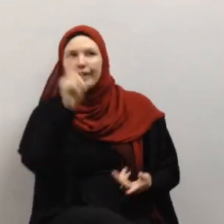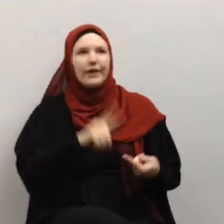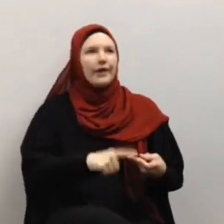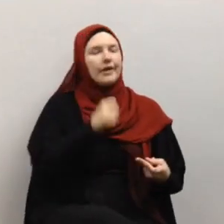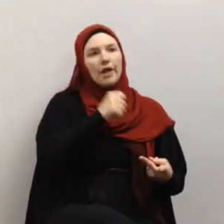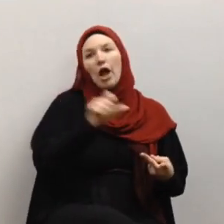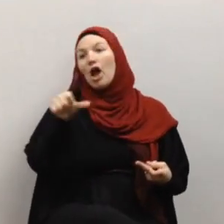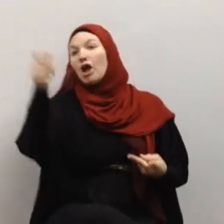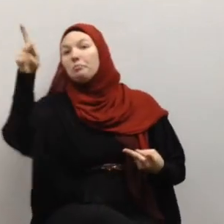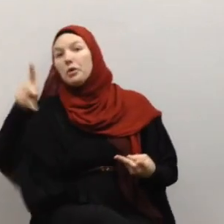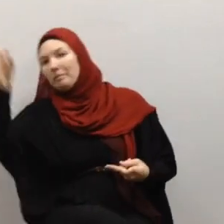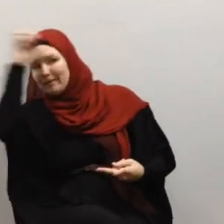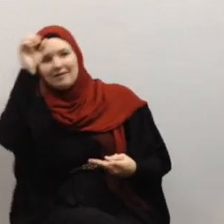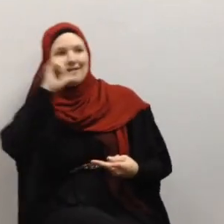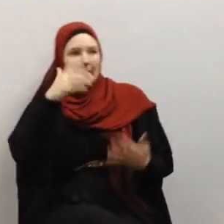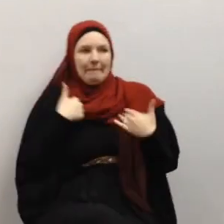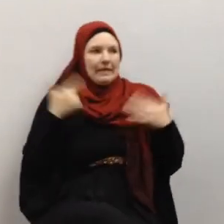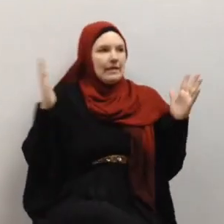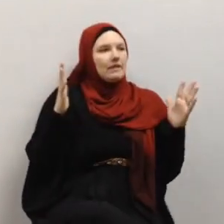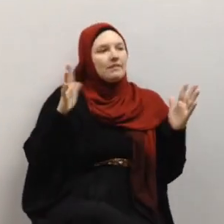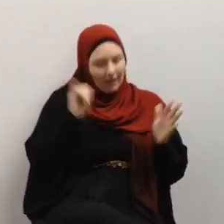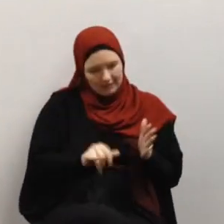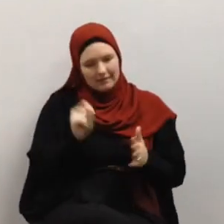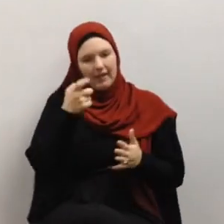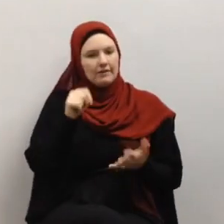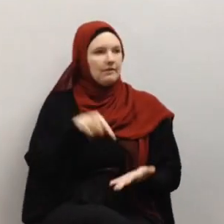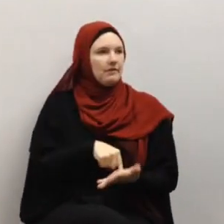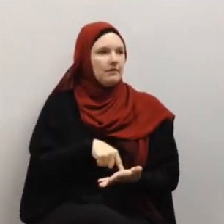text. No explanation is needed.